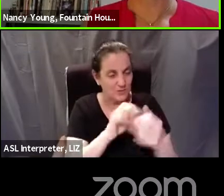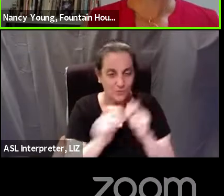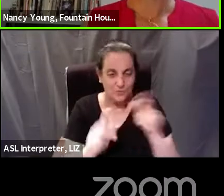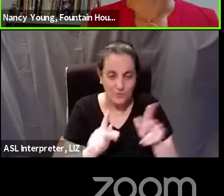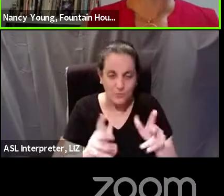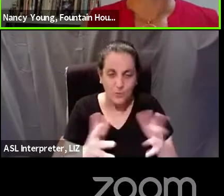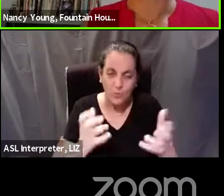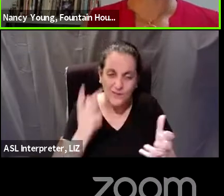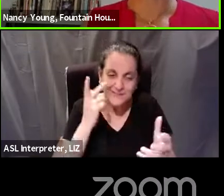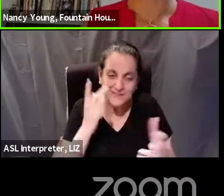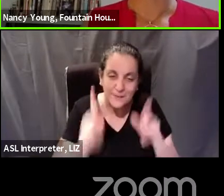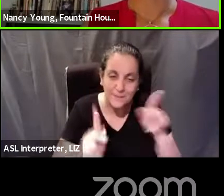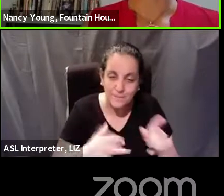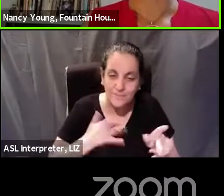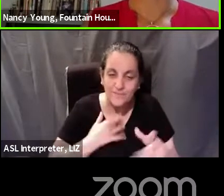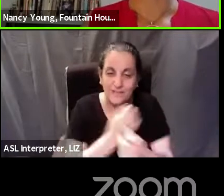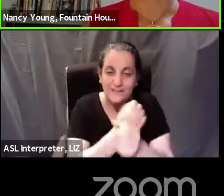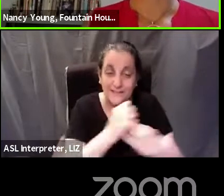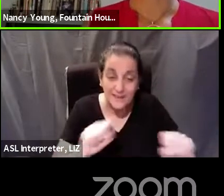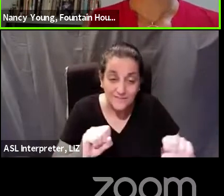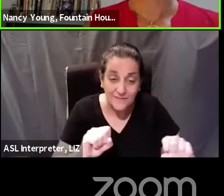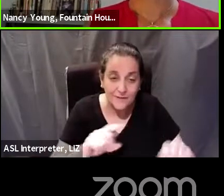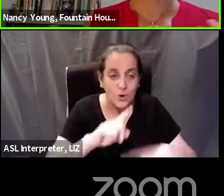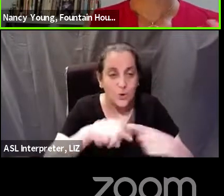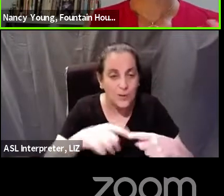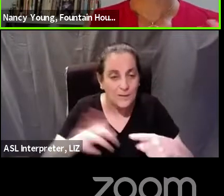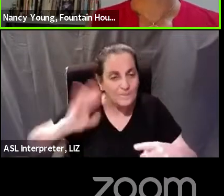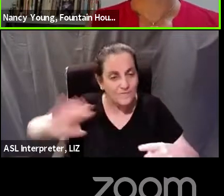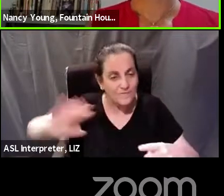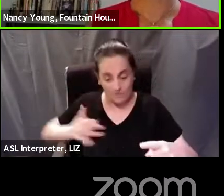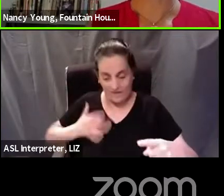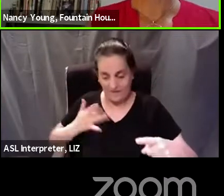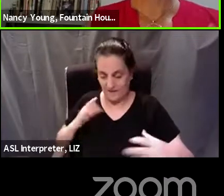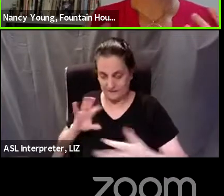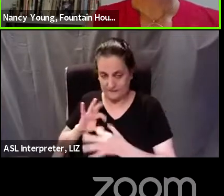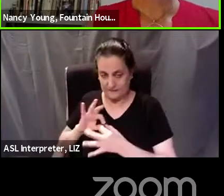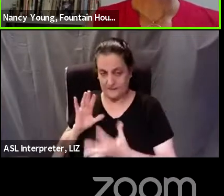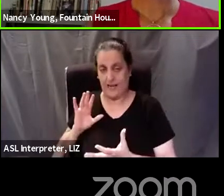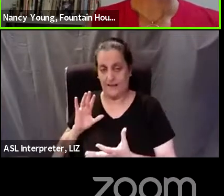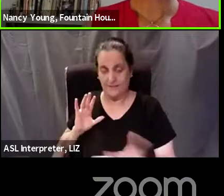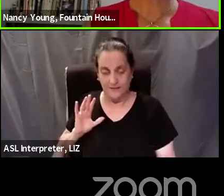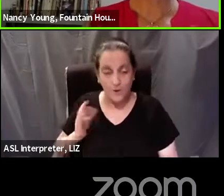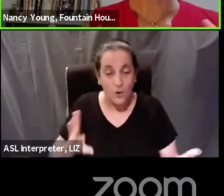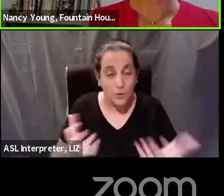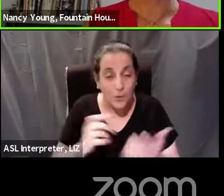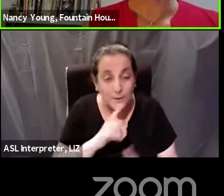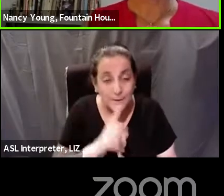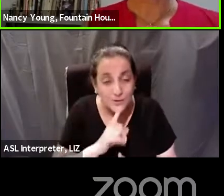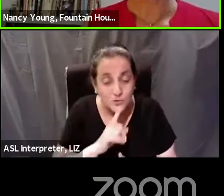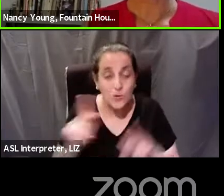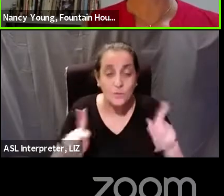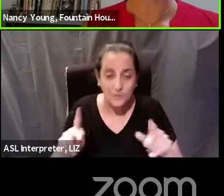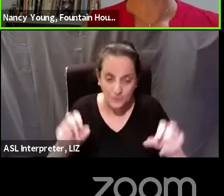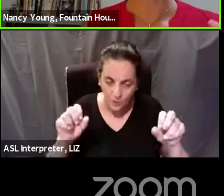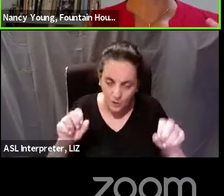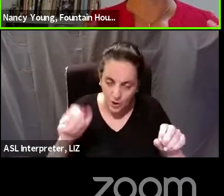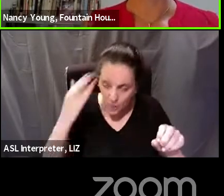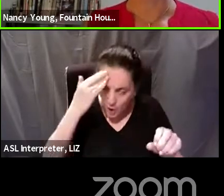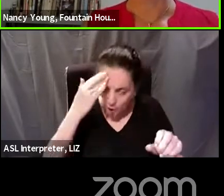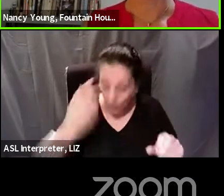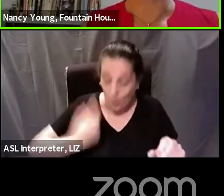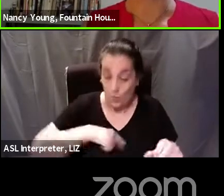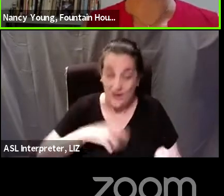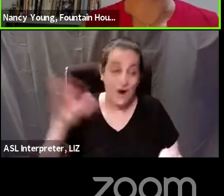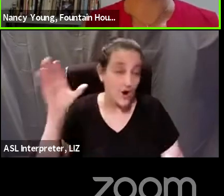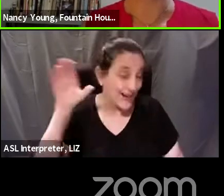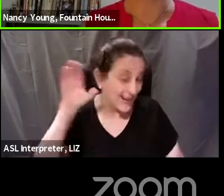safe when they were previously disconnected. We feel that people know that they're being heard, that people are